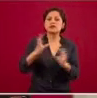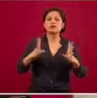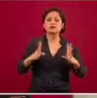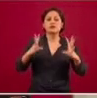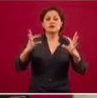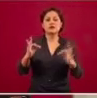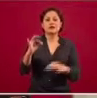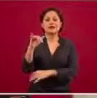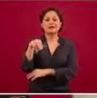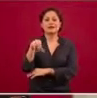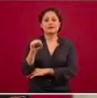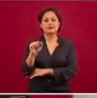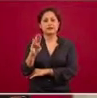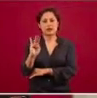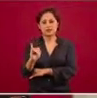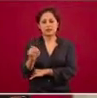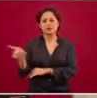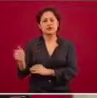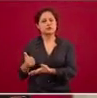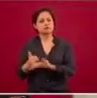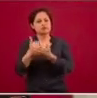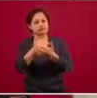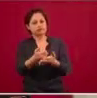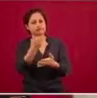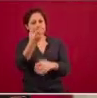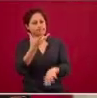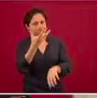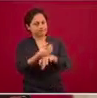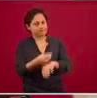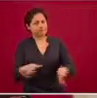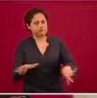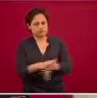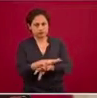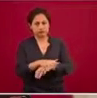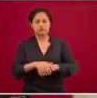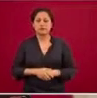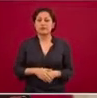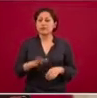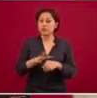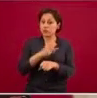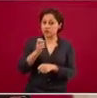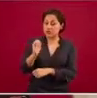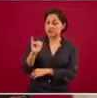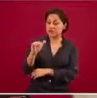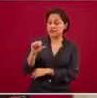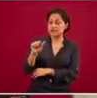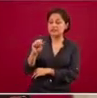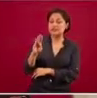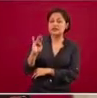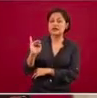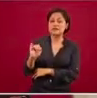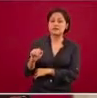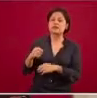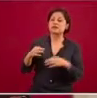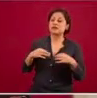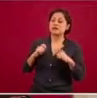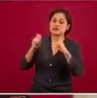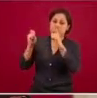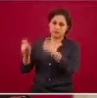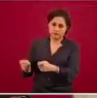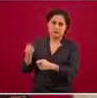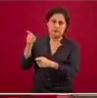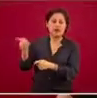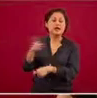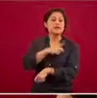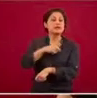to be addressed and why we created INSABI. And it is one of the 4 missions of INSABI to solve